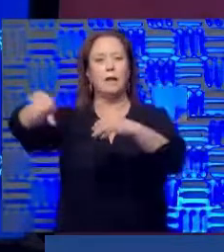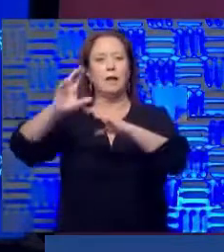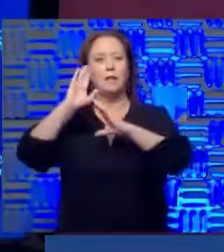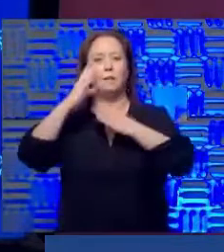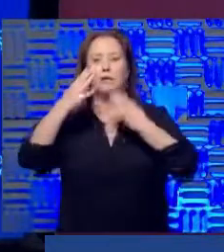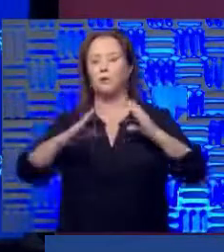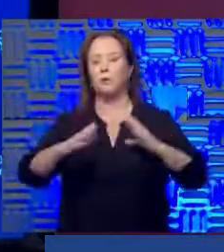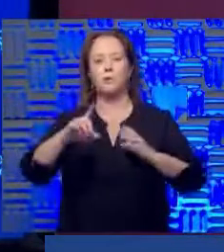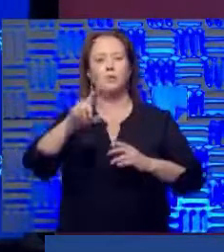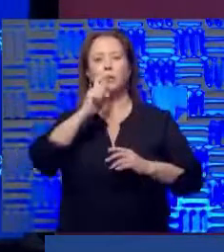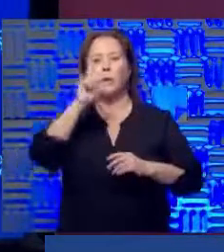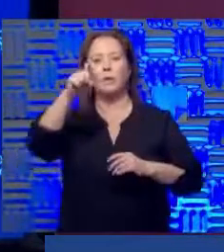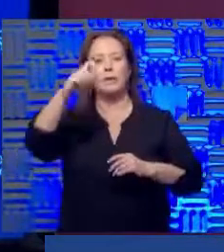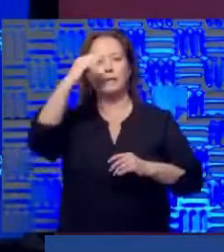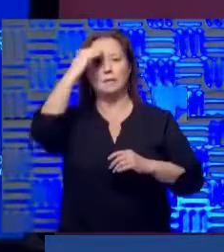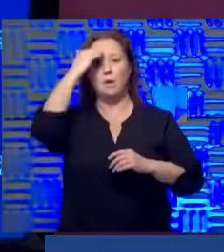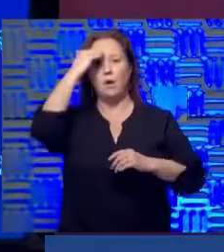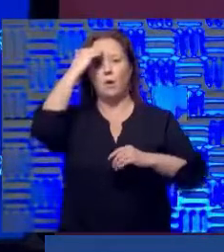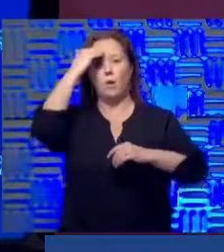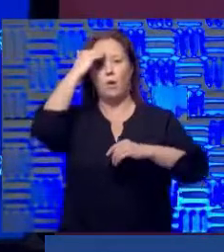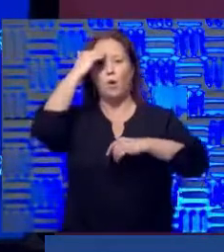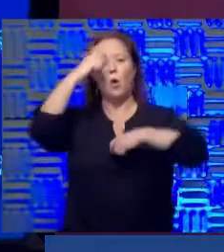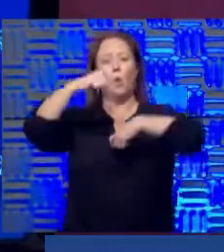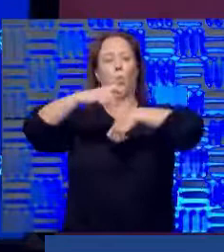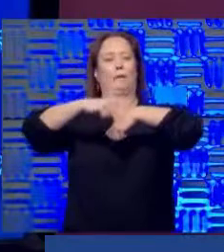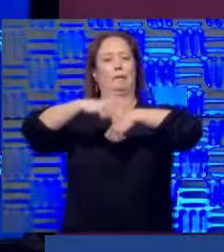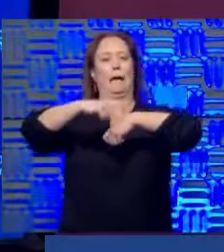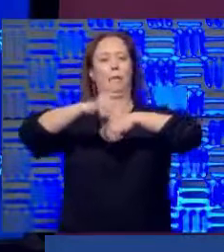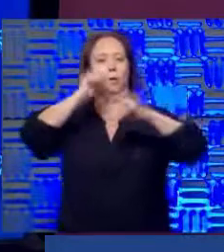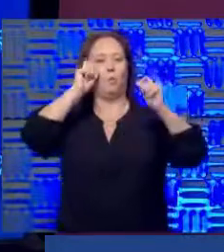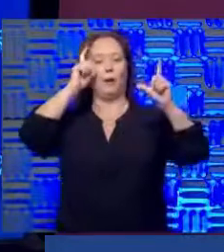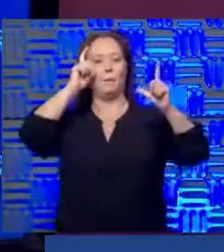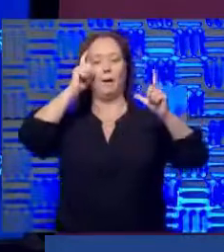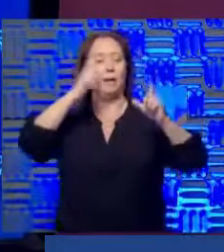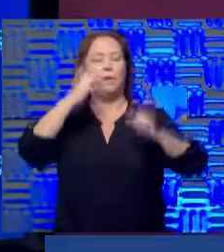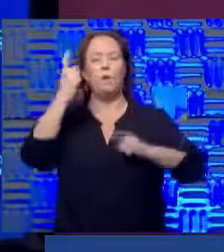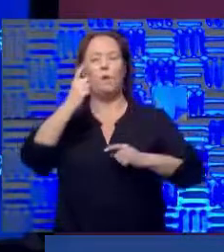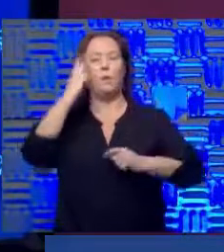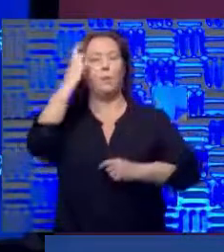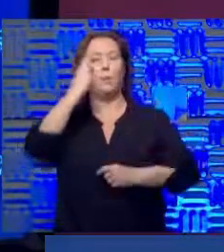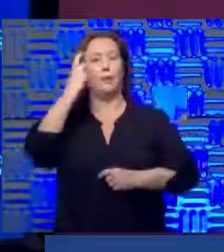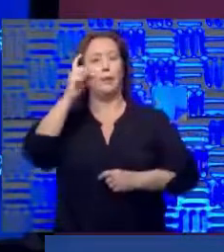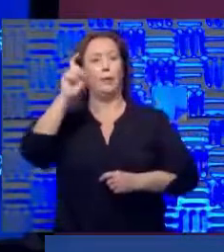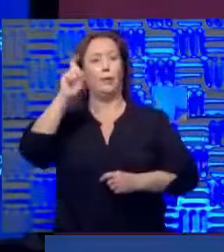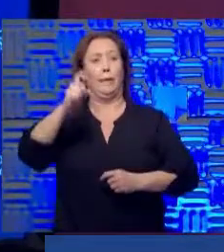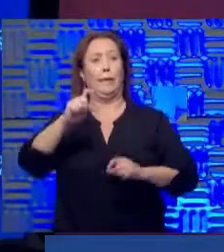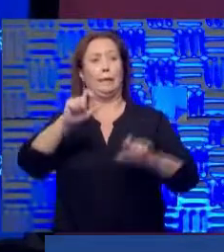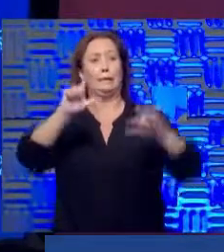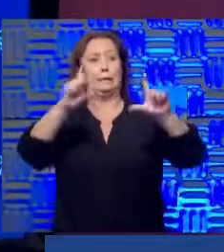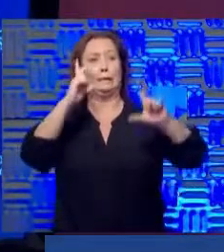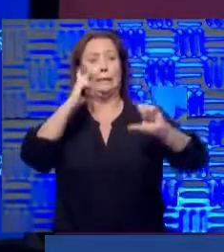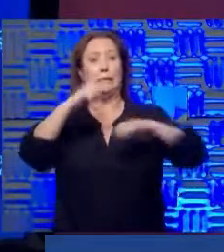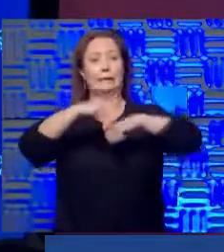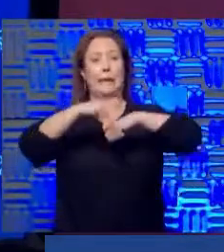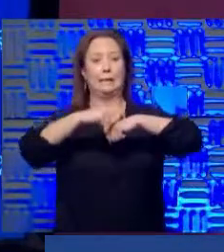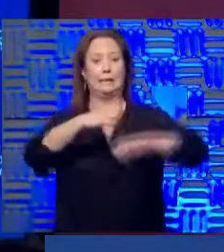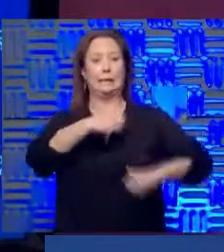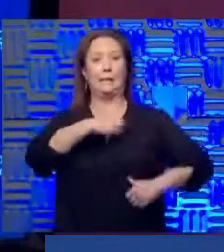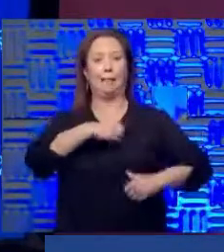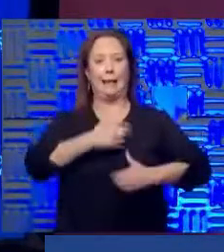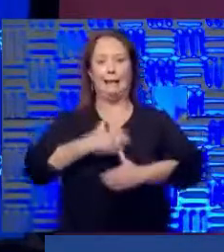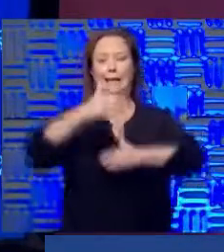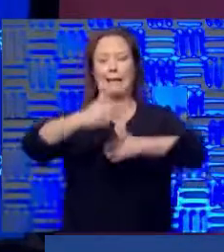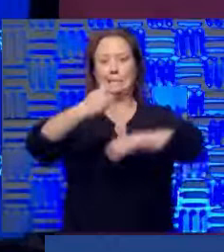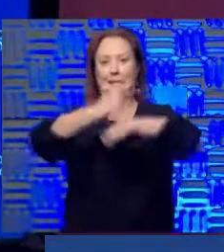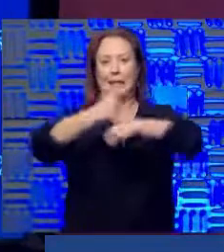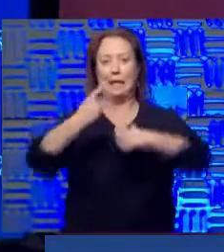up. The only thing that's good for is for complaining to someone the next day about what time you woke up and how long it took for you to get back to sleep. And the fact that you're mindful of